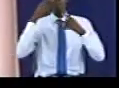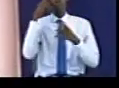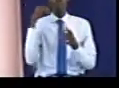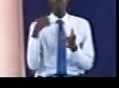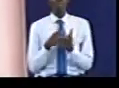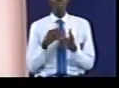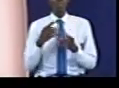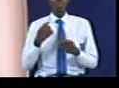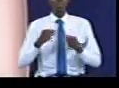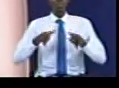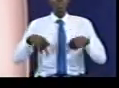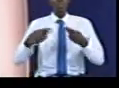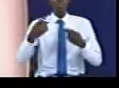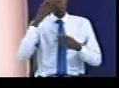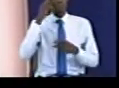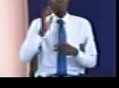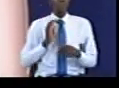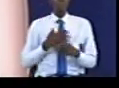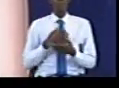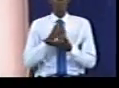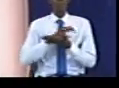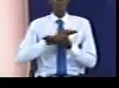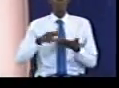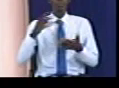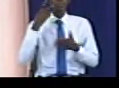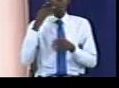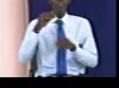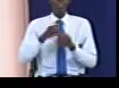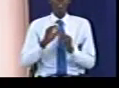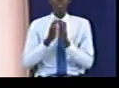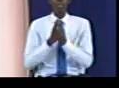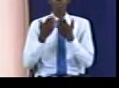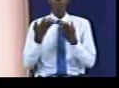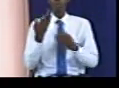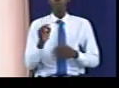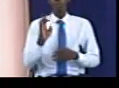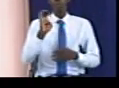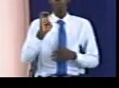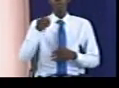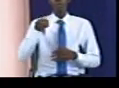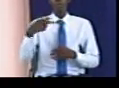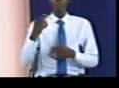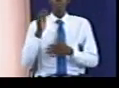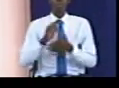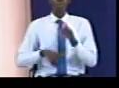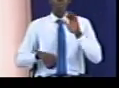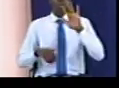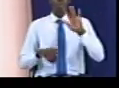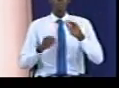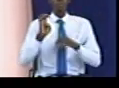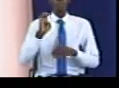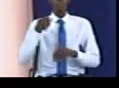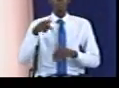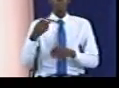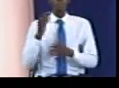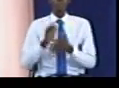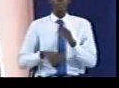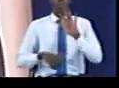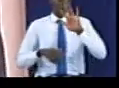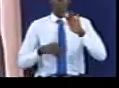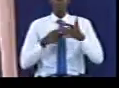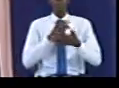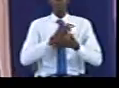for our sanctification. We're looking at Ephesians chapter 5, and I'm reading from verse 25. Ephesians